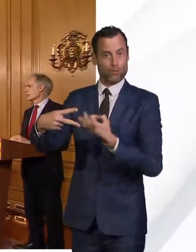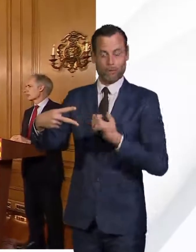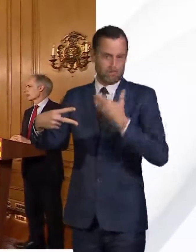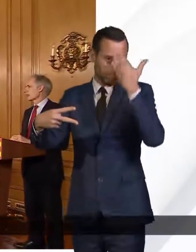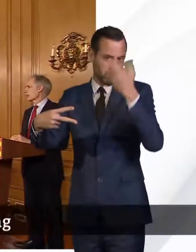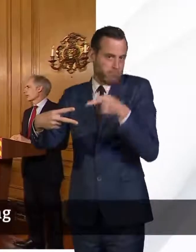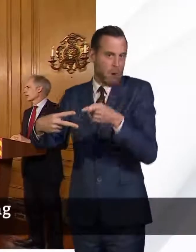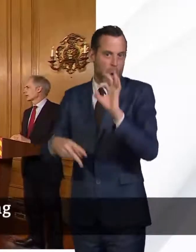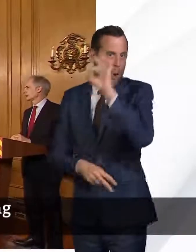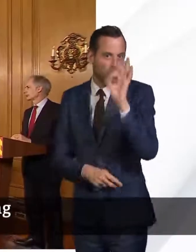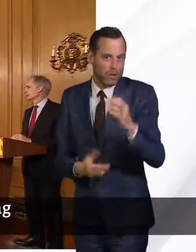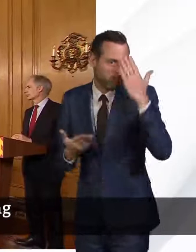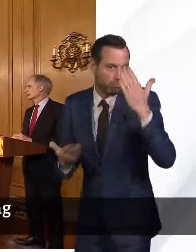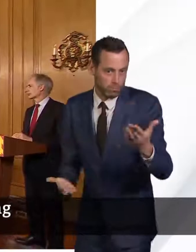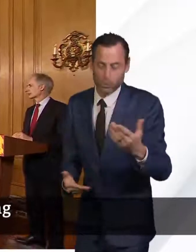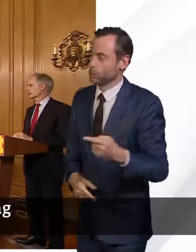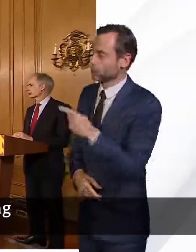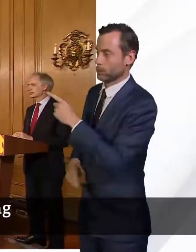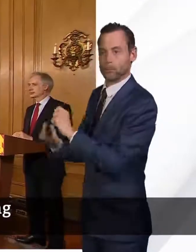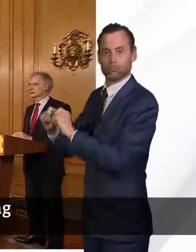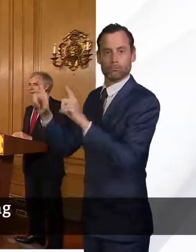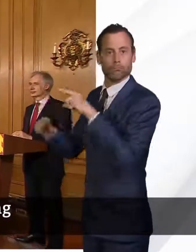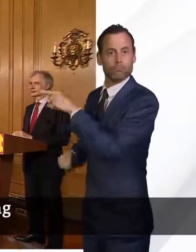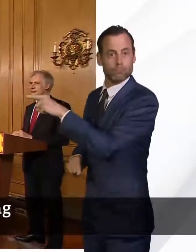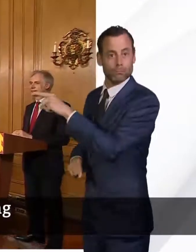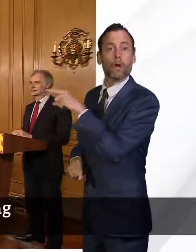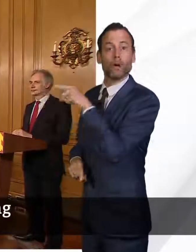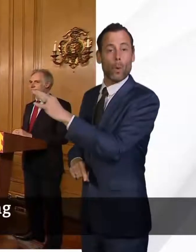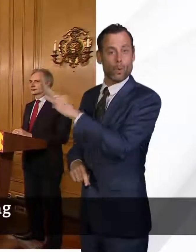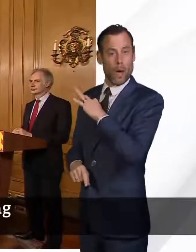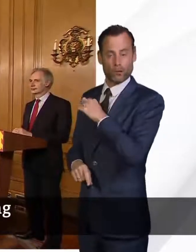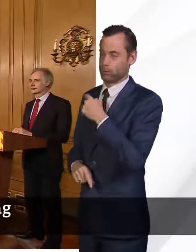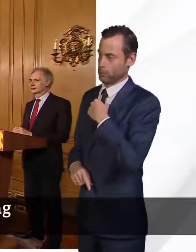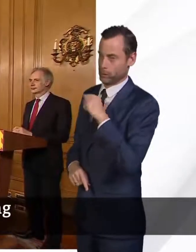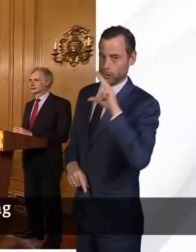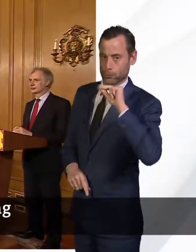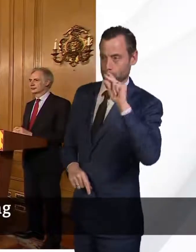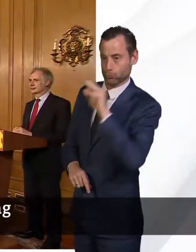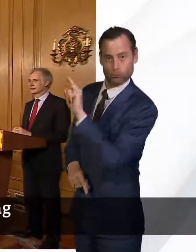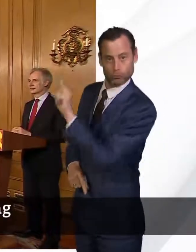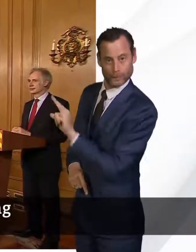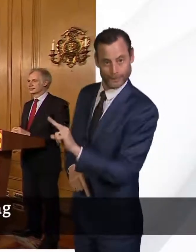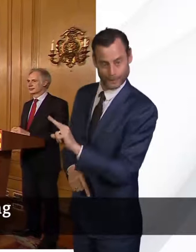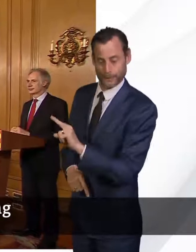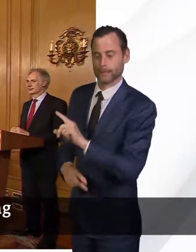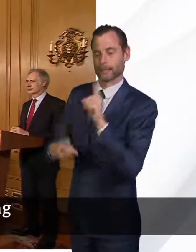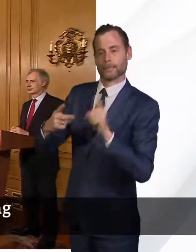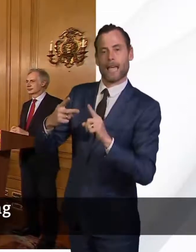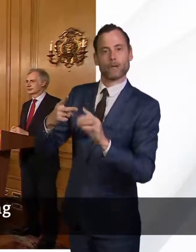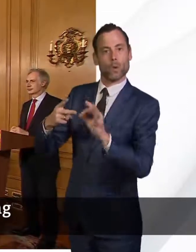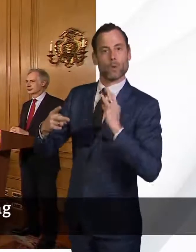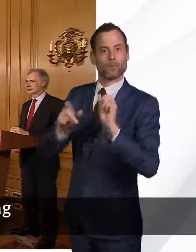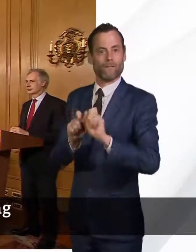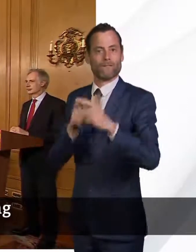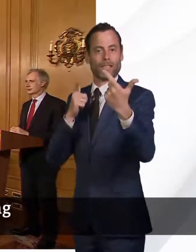out from the screen, and then the second is going to be relayed by video. So the first question is from